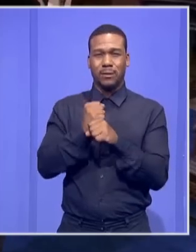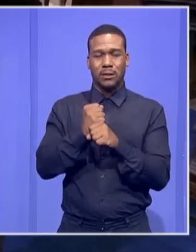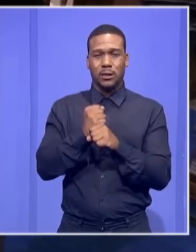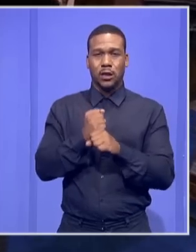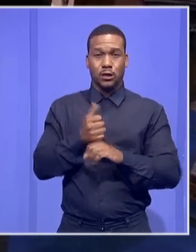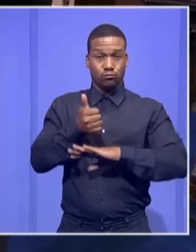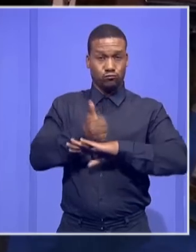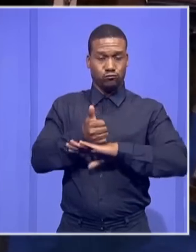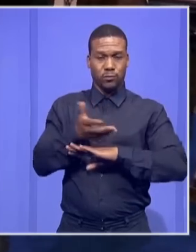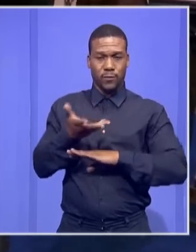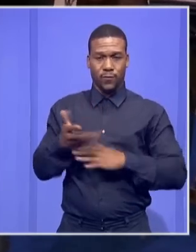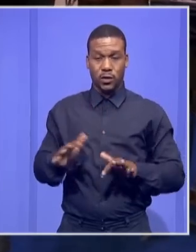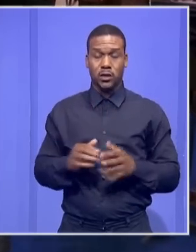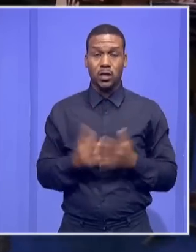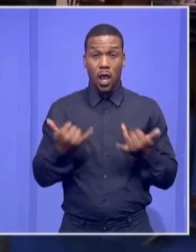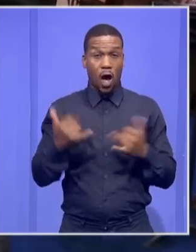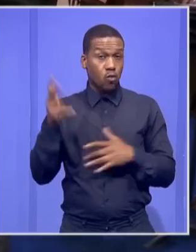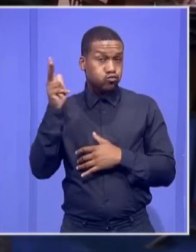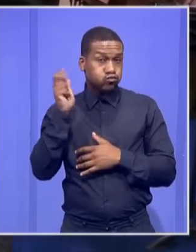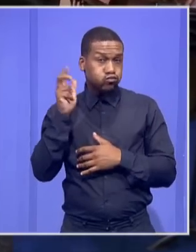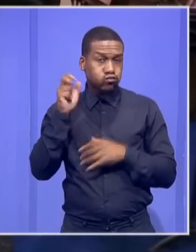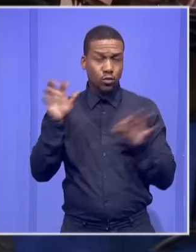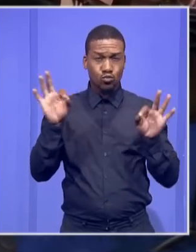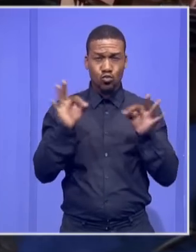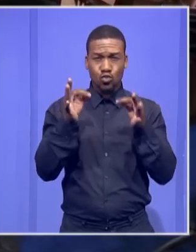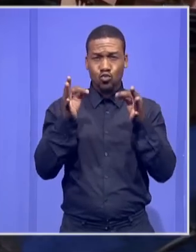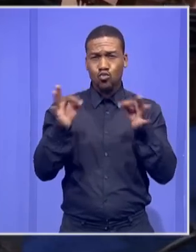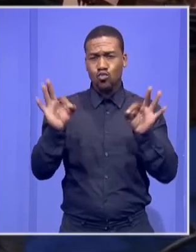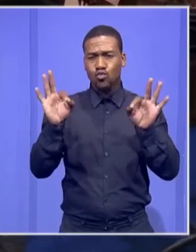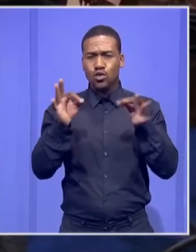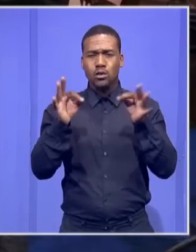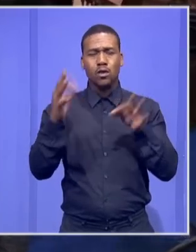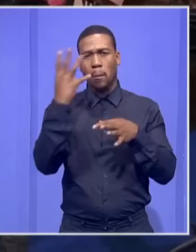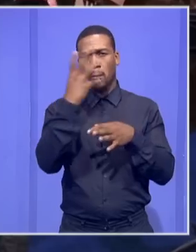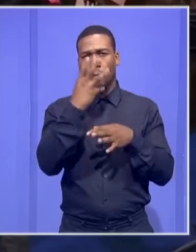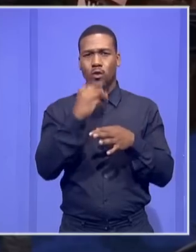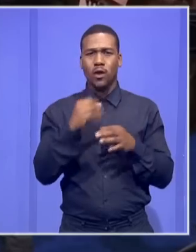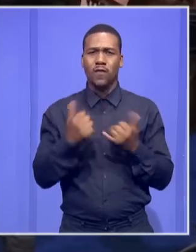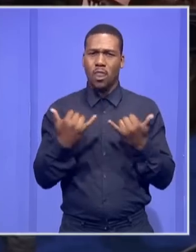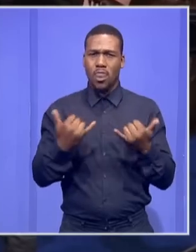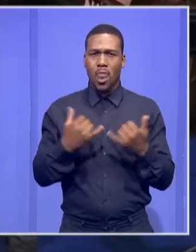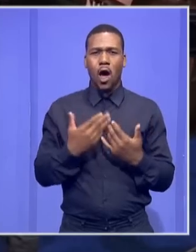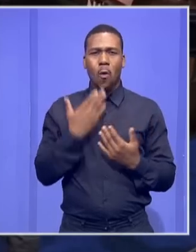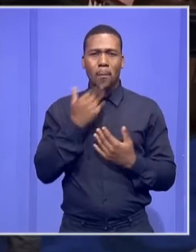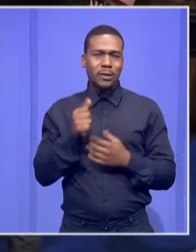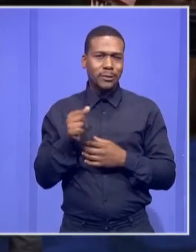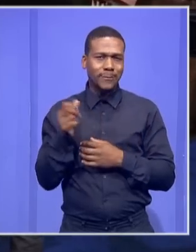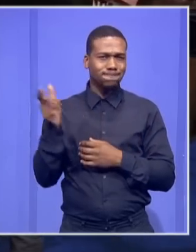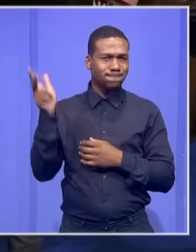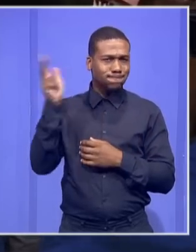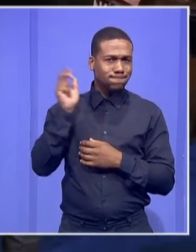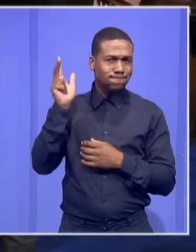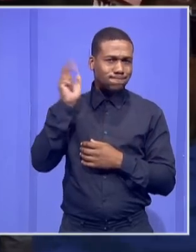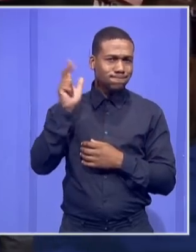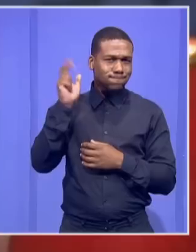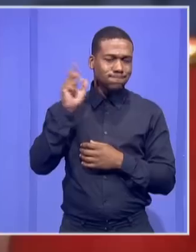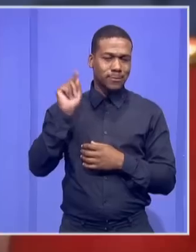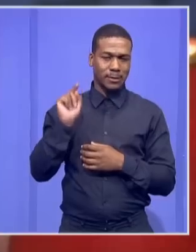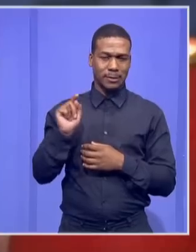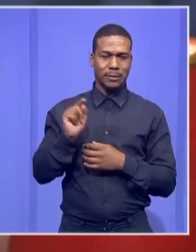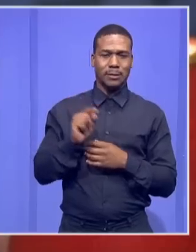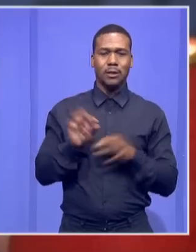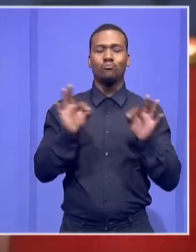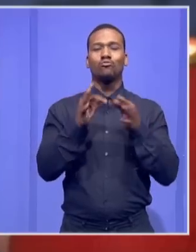the background, some of the music also playing out there. Yeah, so let's take a listen to some of the music, and then, of course, we're going to look at some of the social